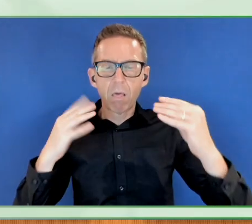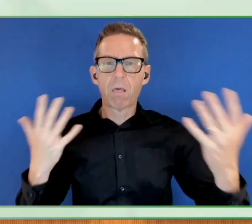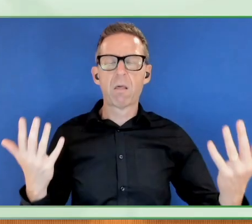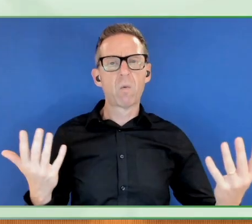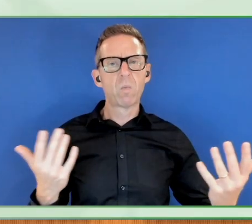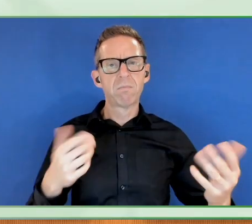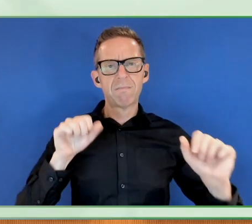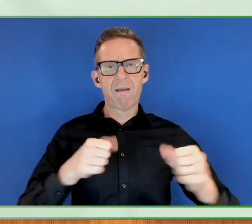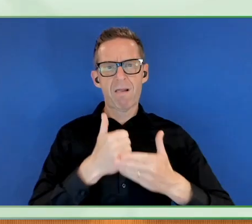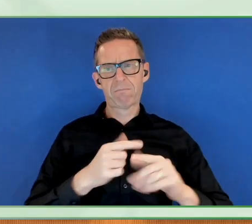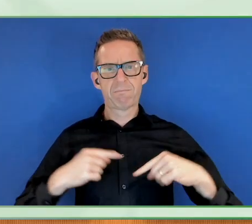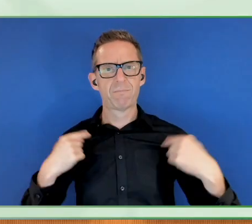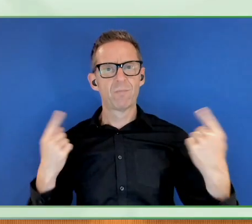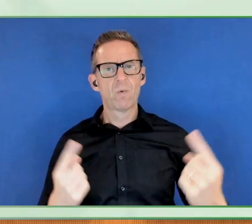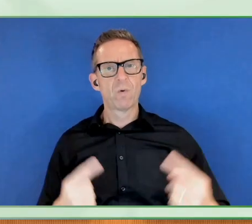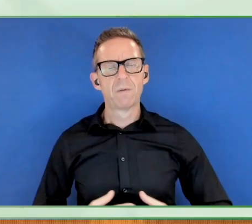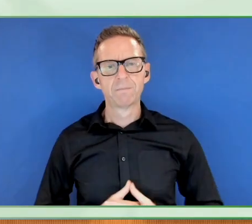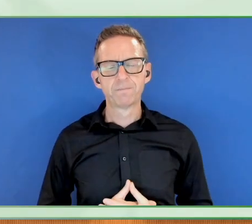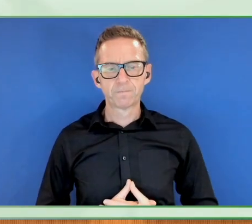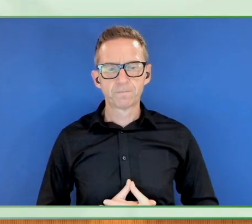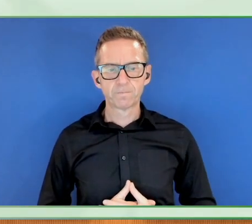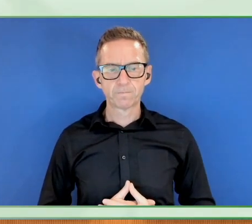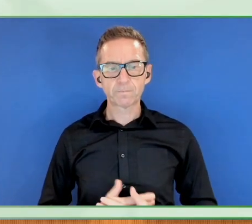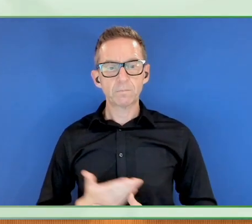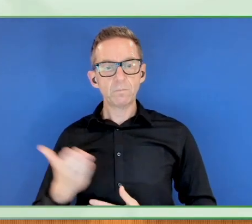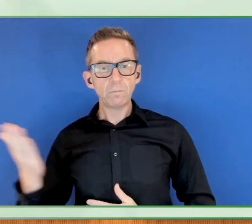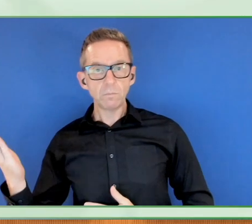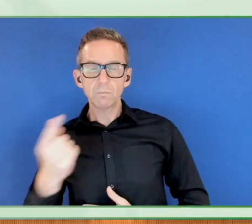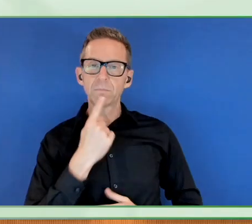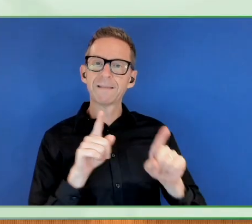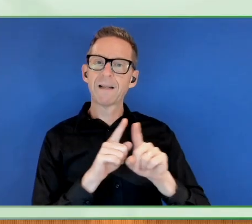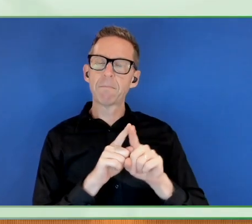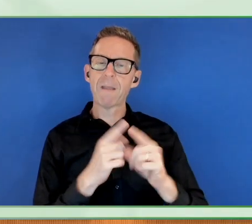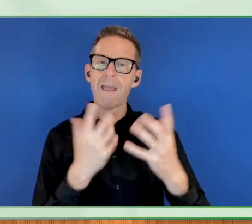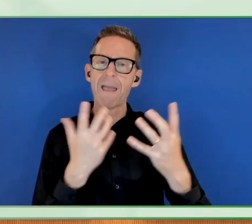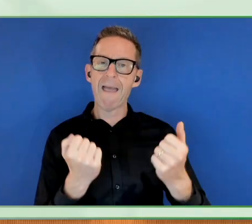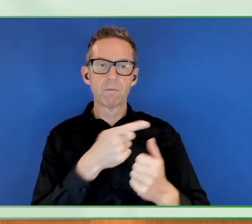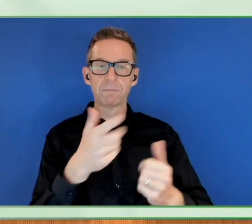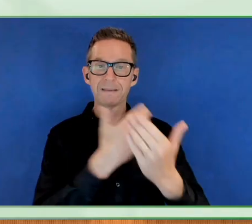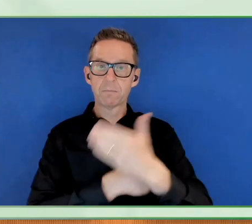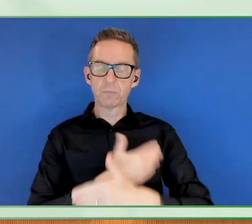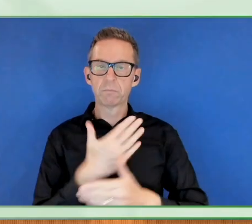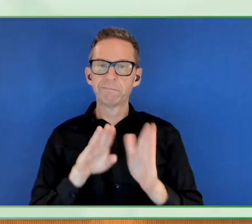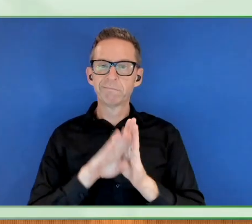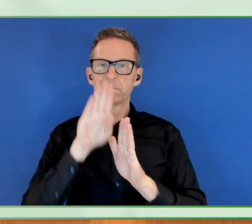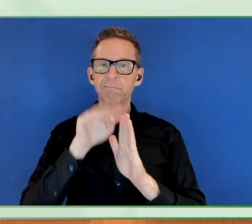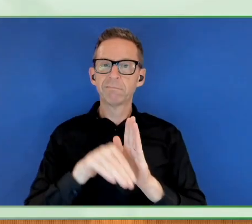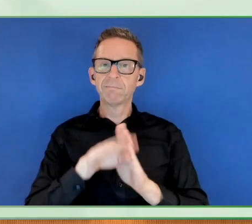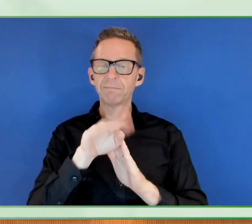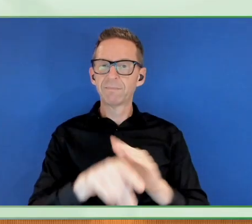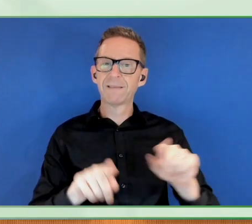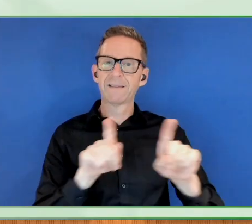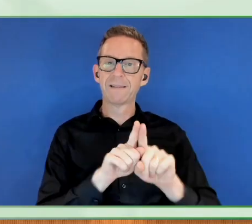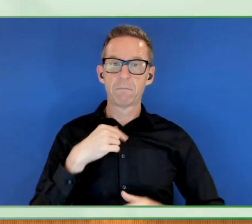There's also episodic. Like you have it sometimes, you don't have it. I have rheumatoid arthritis from yesterday. I didn't have it the day before when I